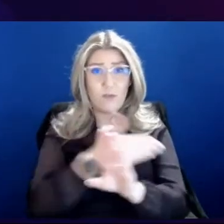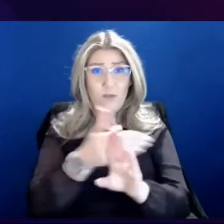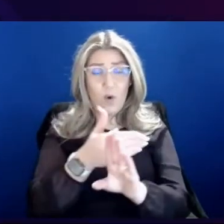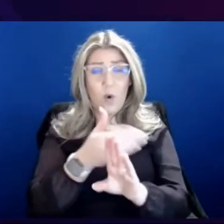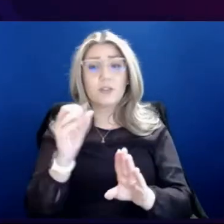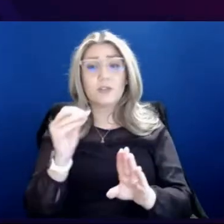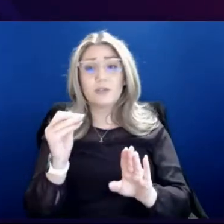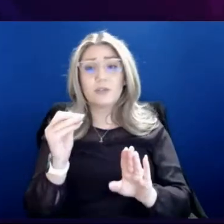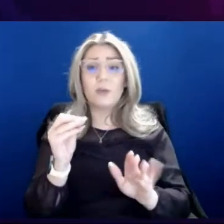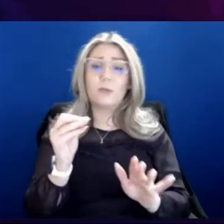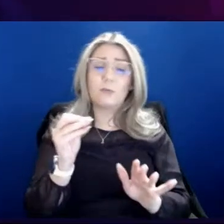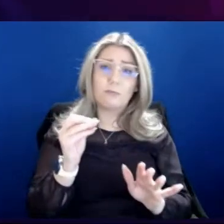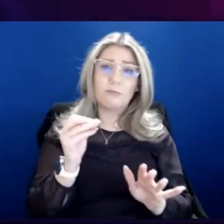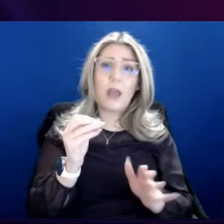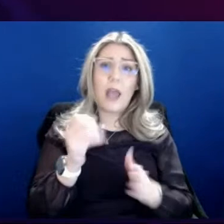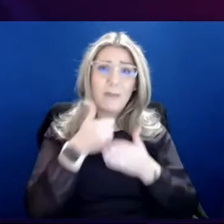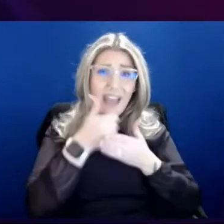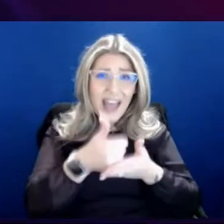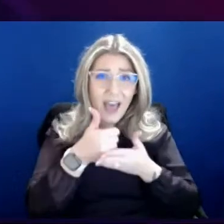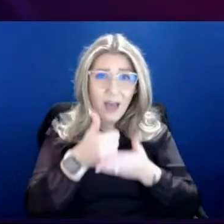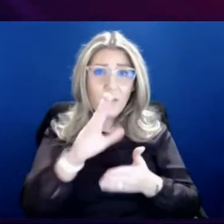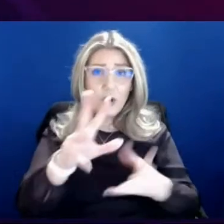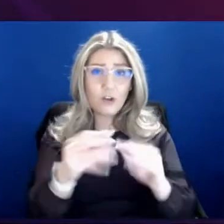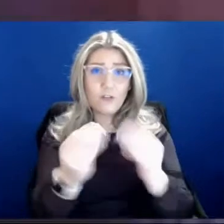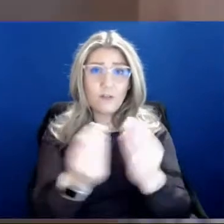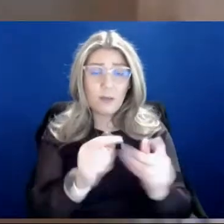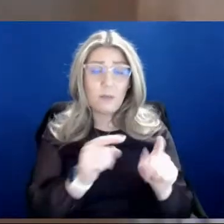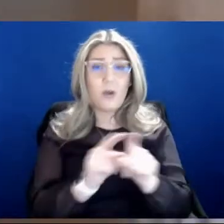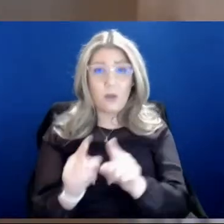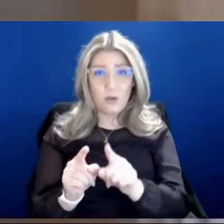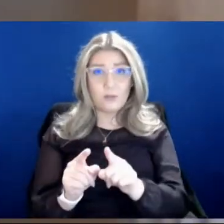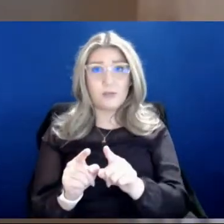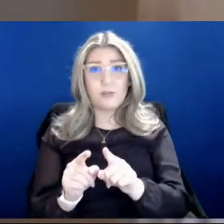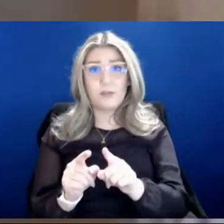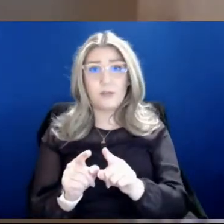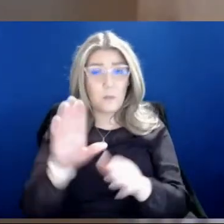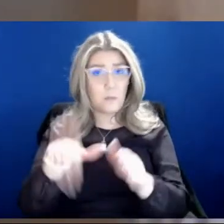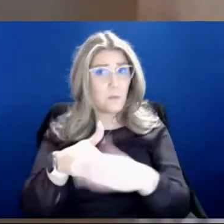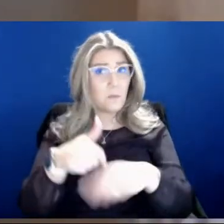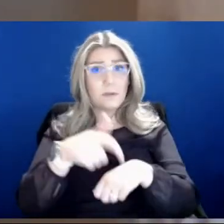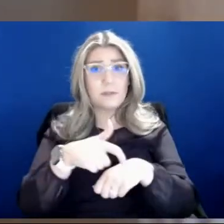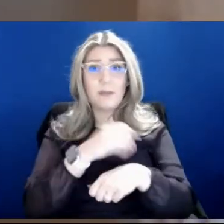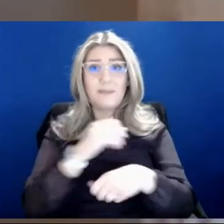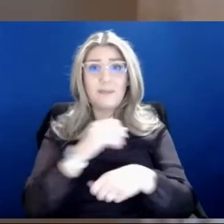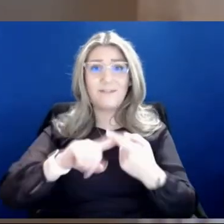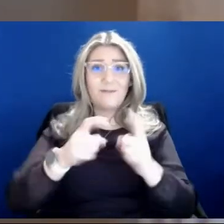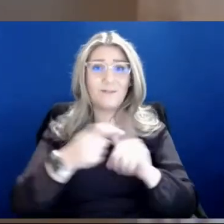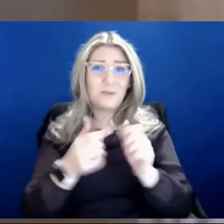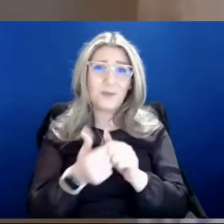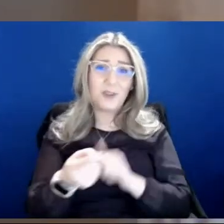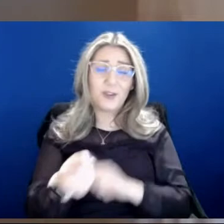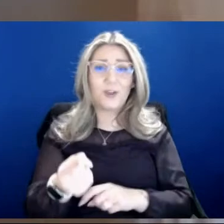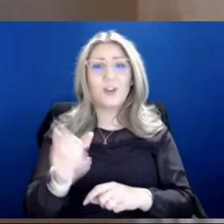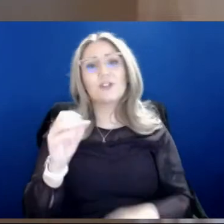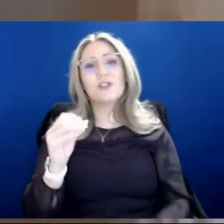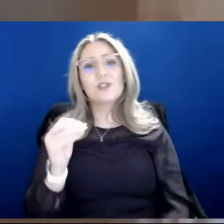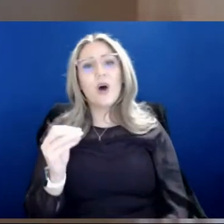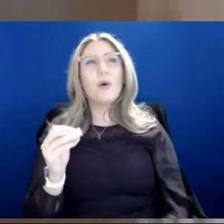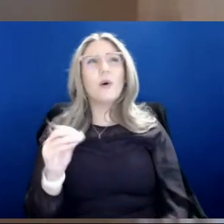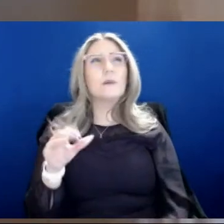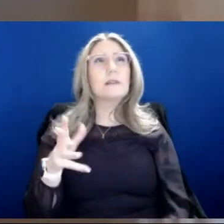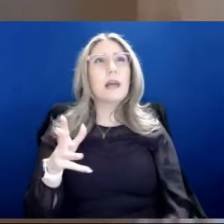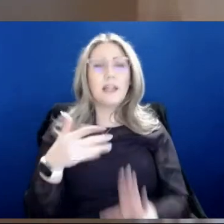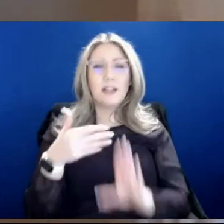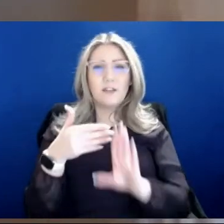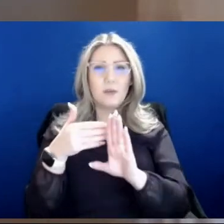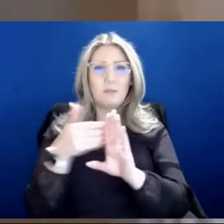been helping her family all along, and we're friends with her. So it was kind of a preview